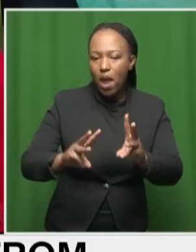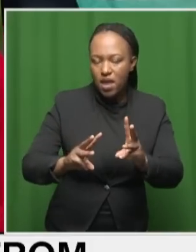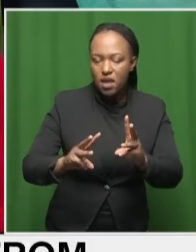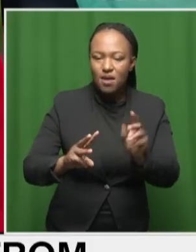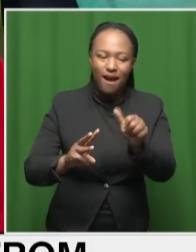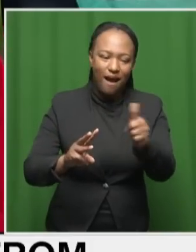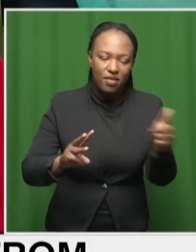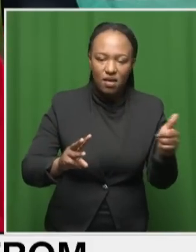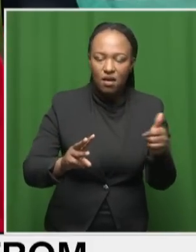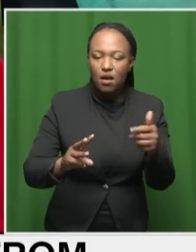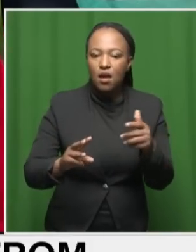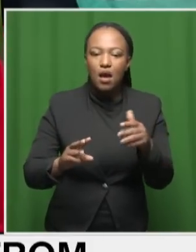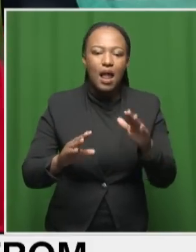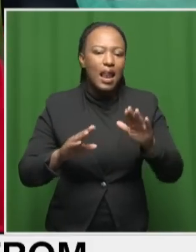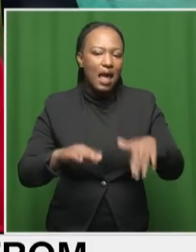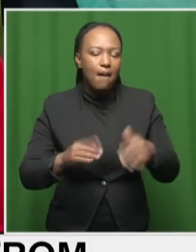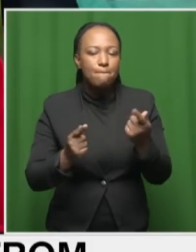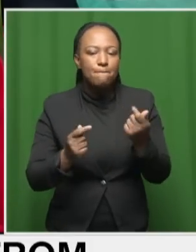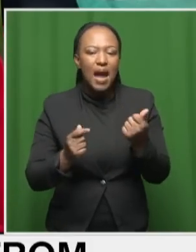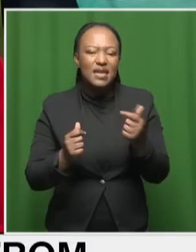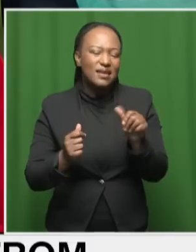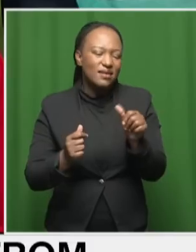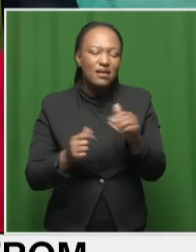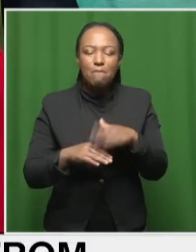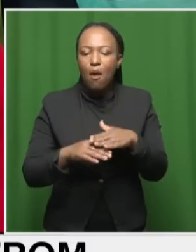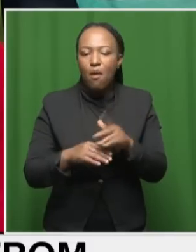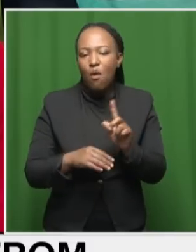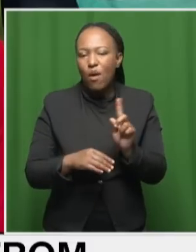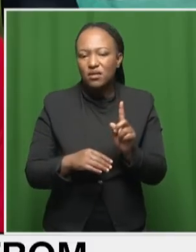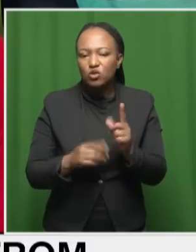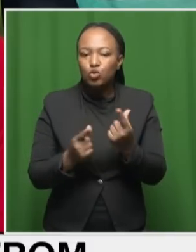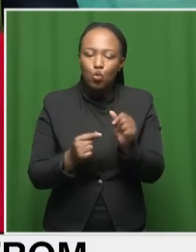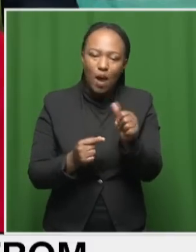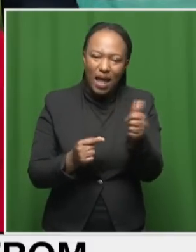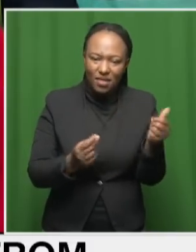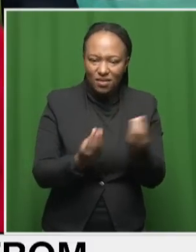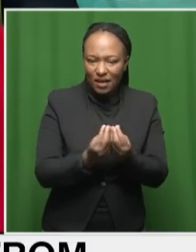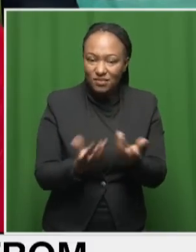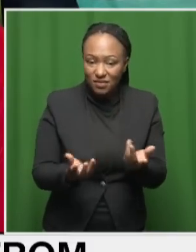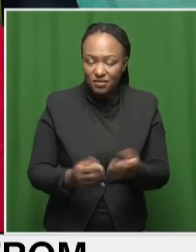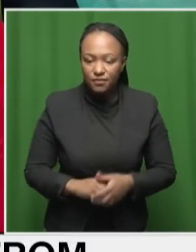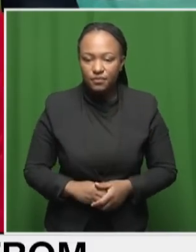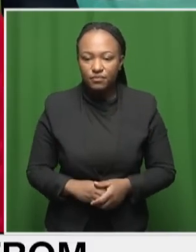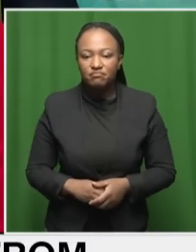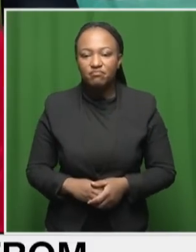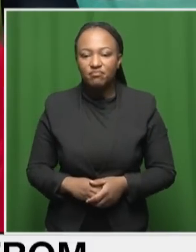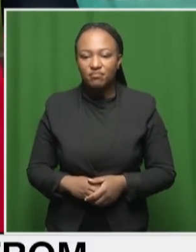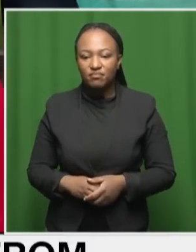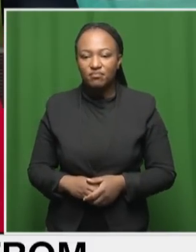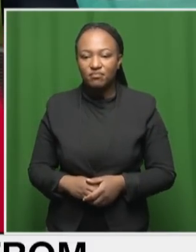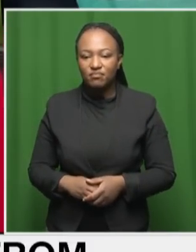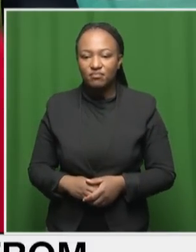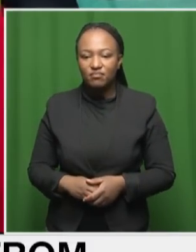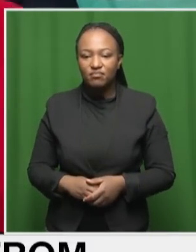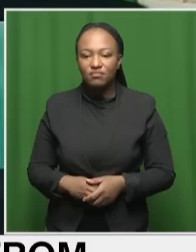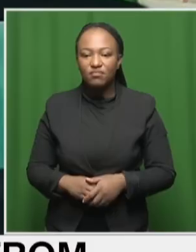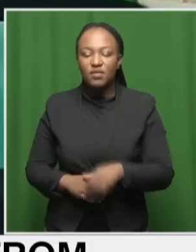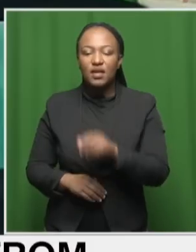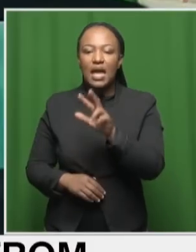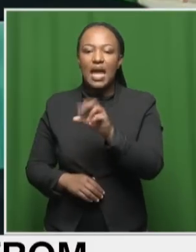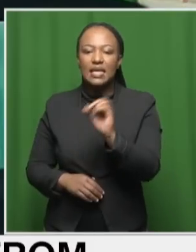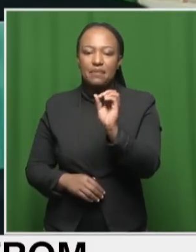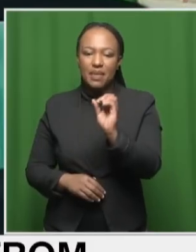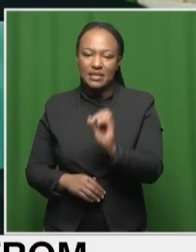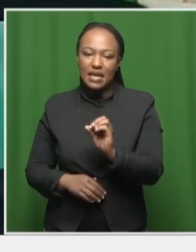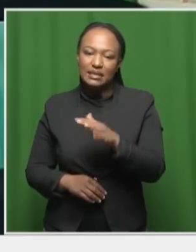much is left in the pot to do anything else? Yeah, 80% is also, that's the national average. So in provinces